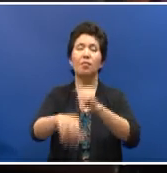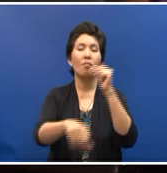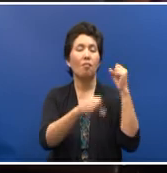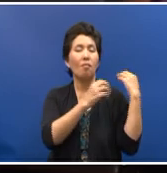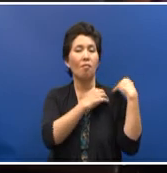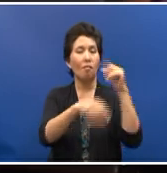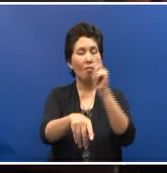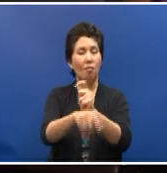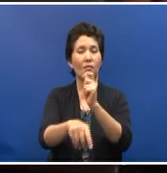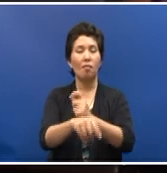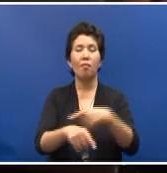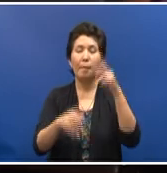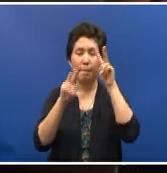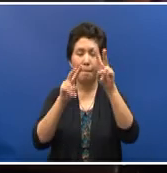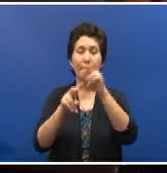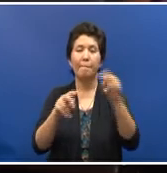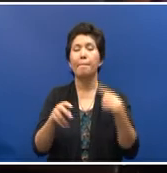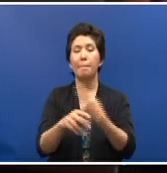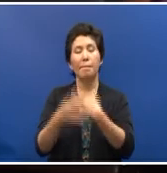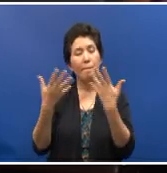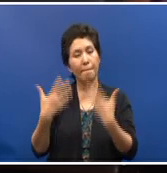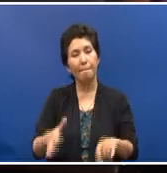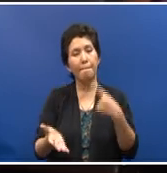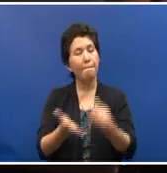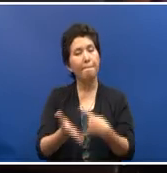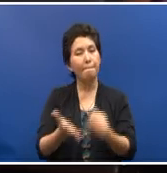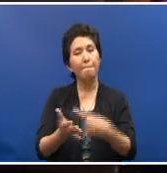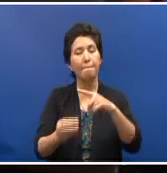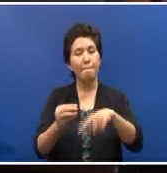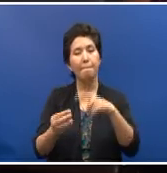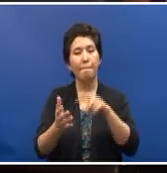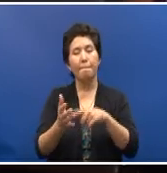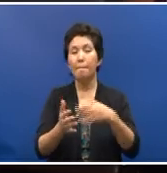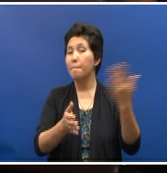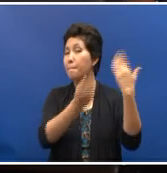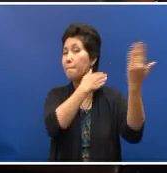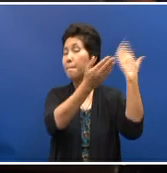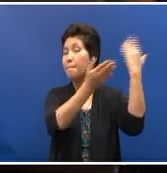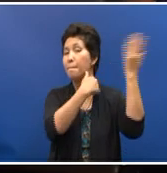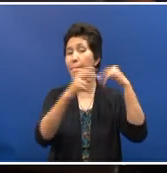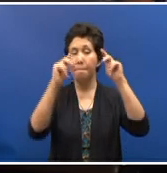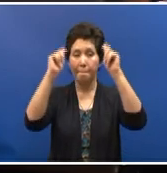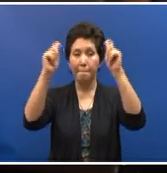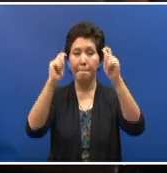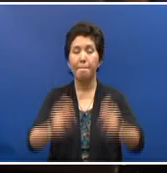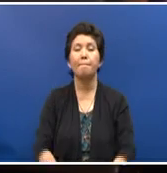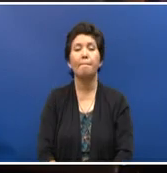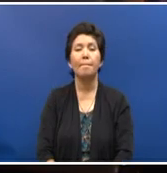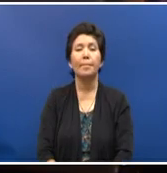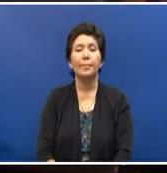and also conflict perspective, because we already discussed about this in our previous tutorials.